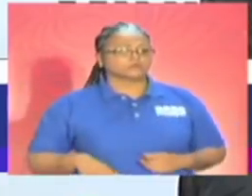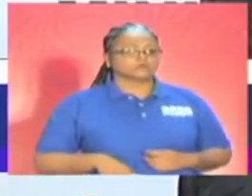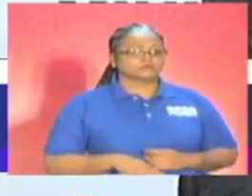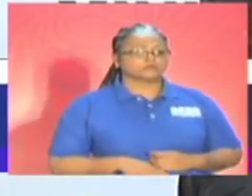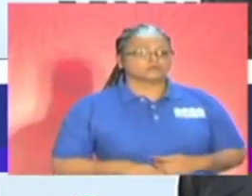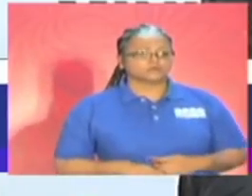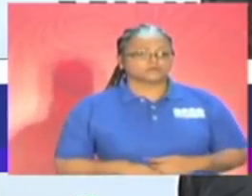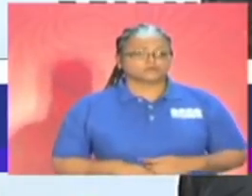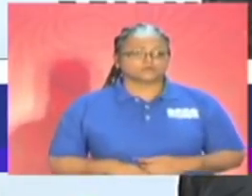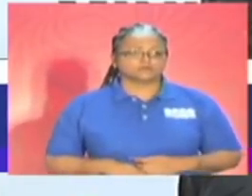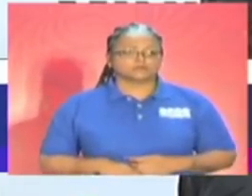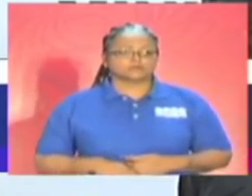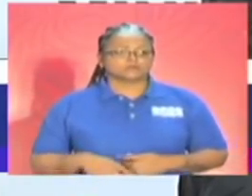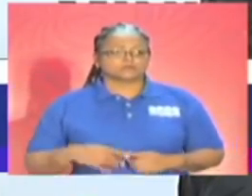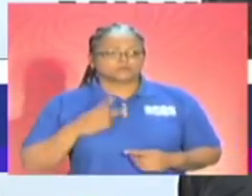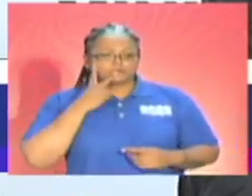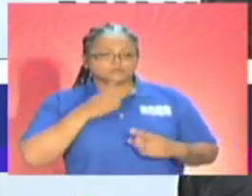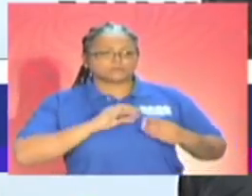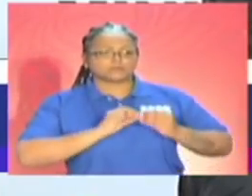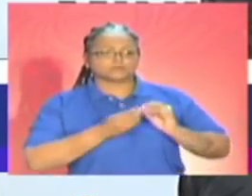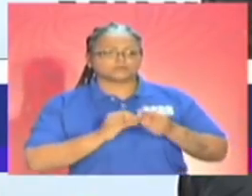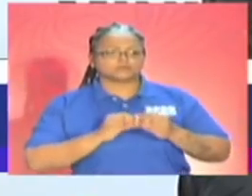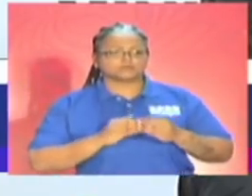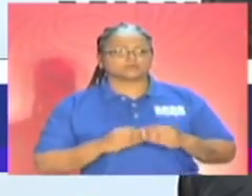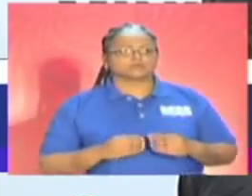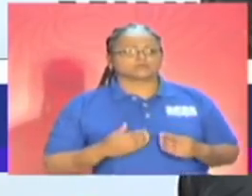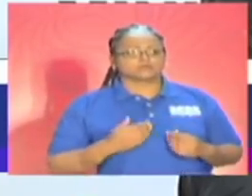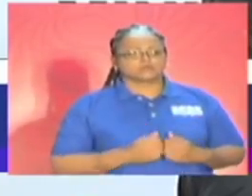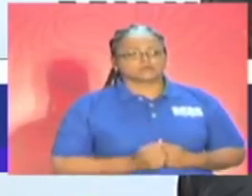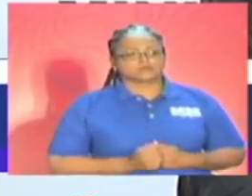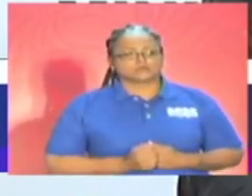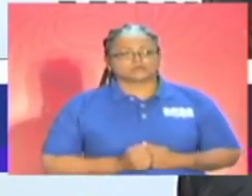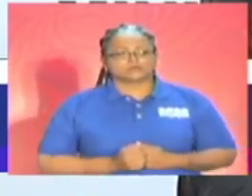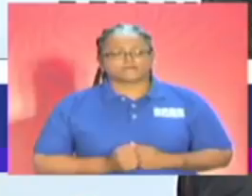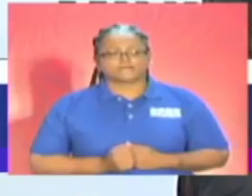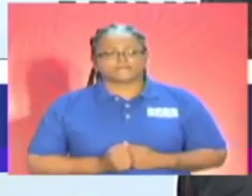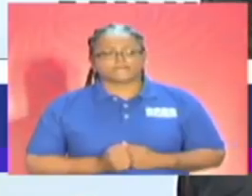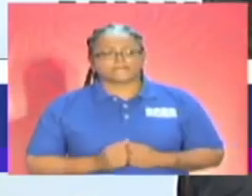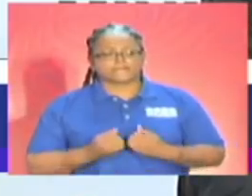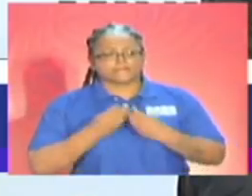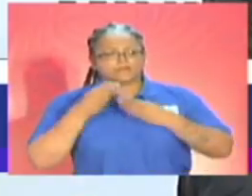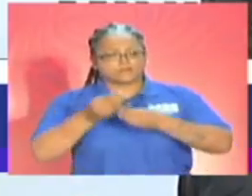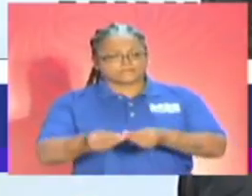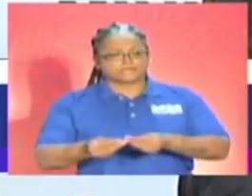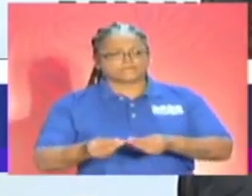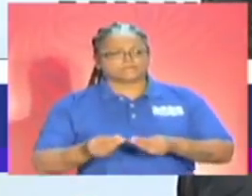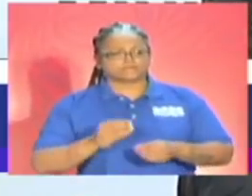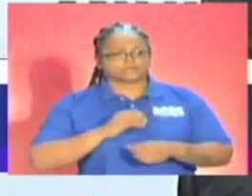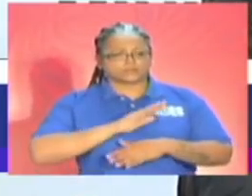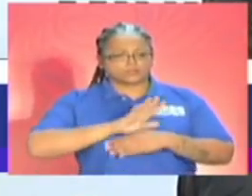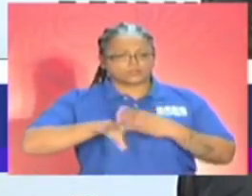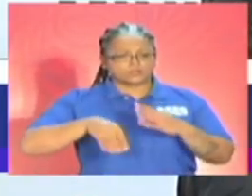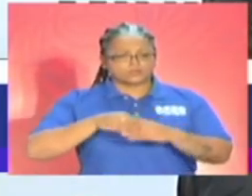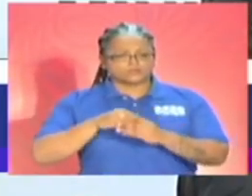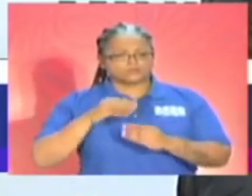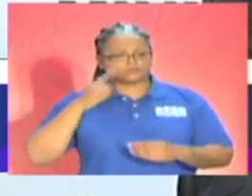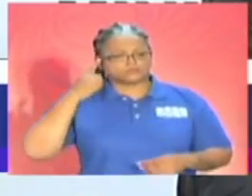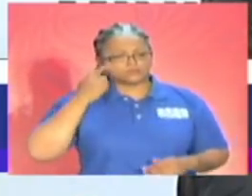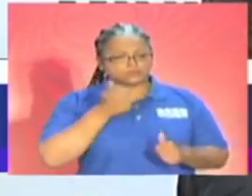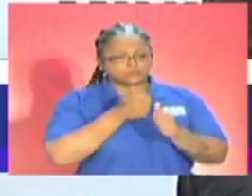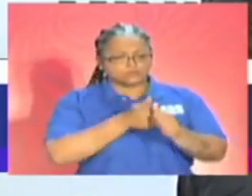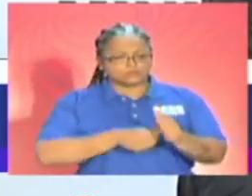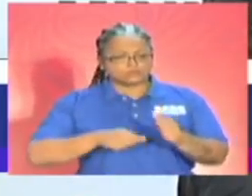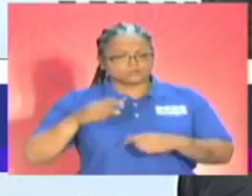2,852. Total adults vaccinated with a second dose, 3,290. It gives the tally for the day. All right? So the tally for the day